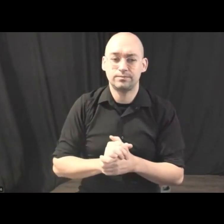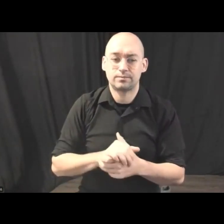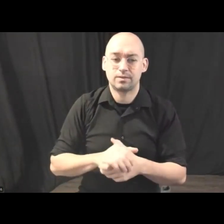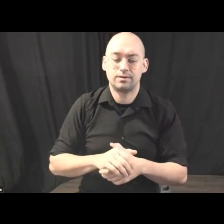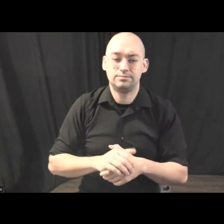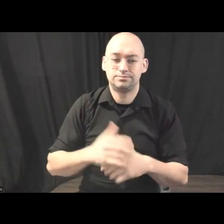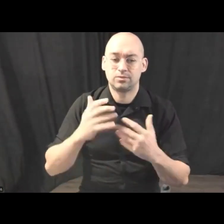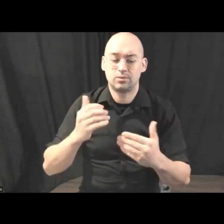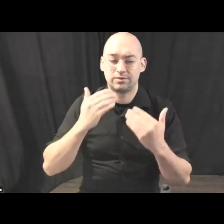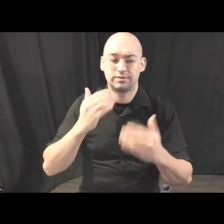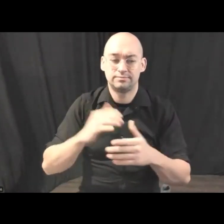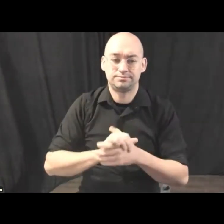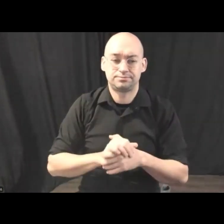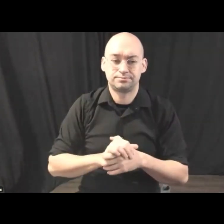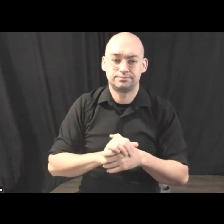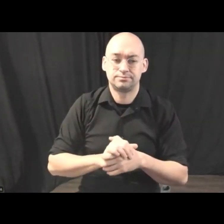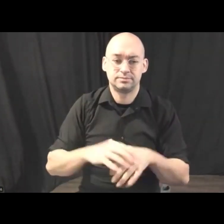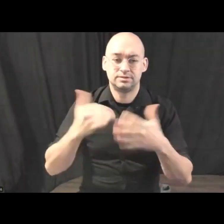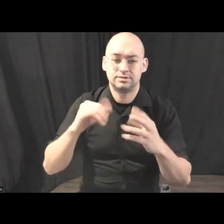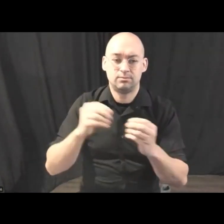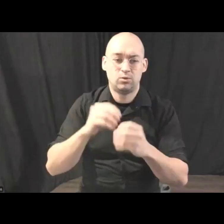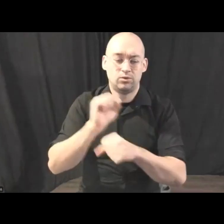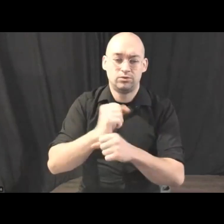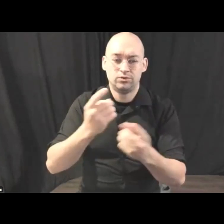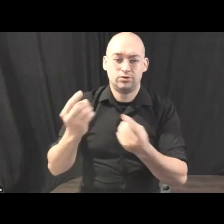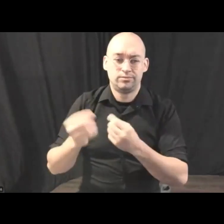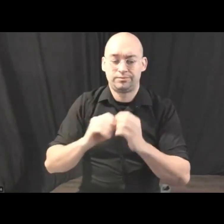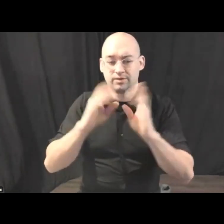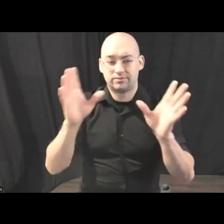past. We still have more work to do, clearly. That's not lost.